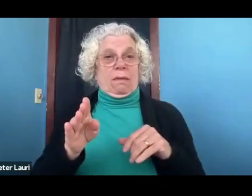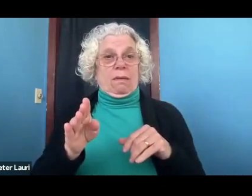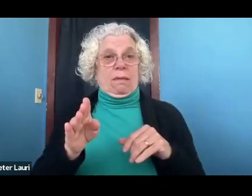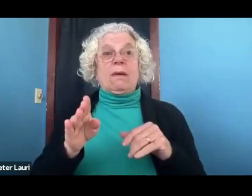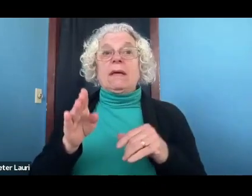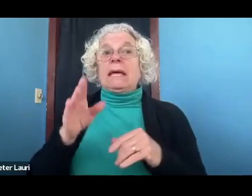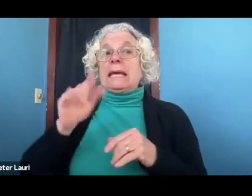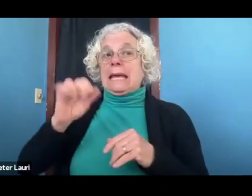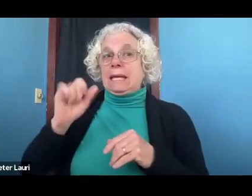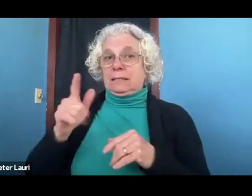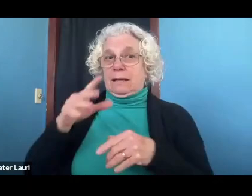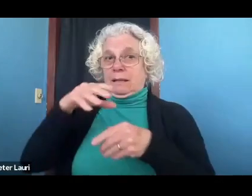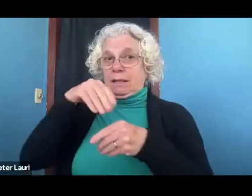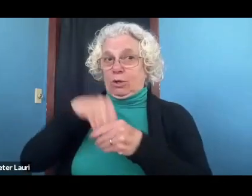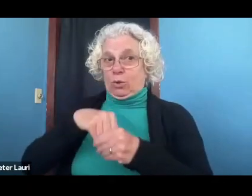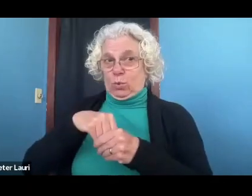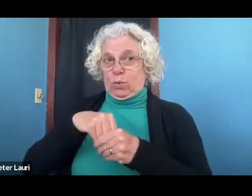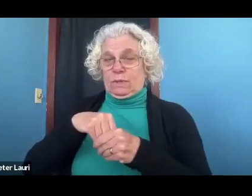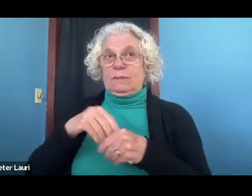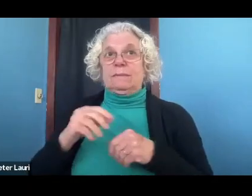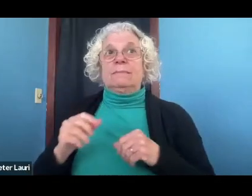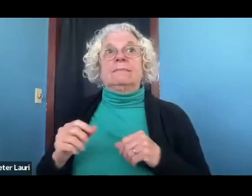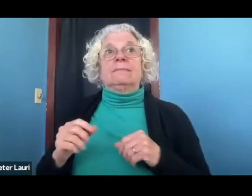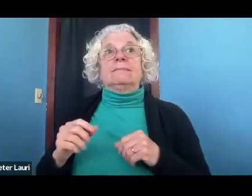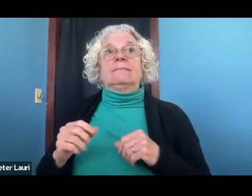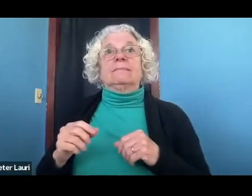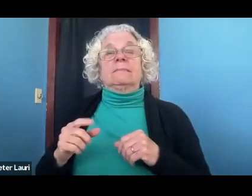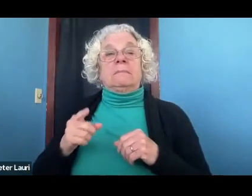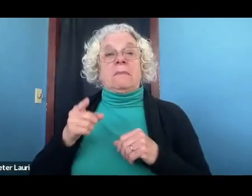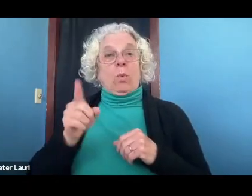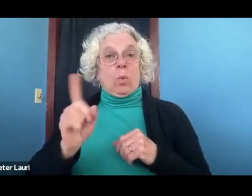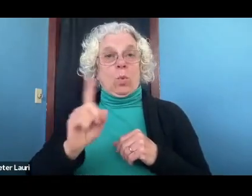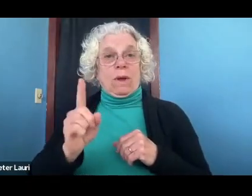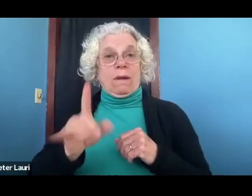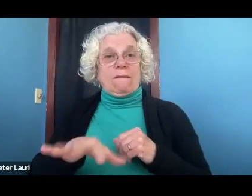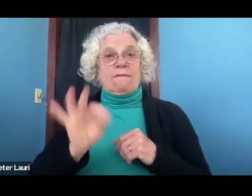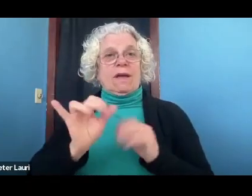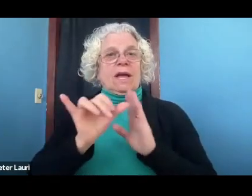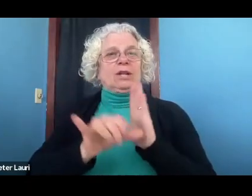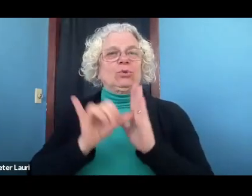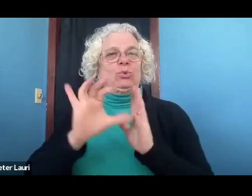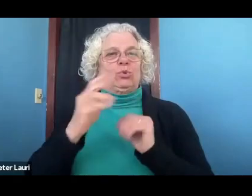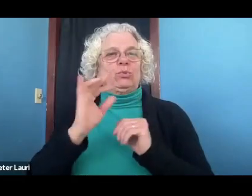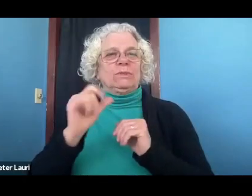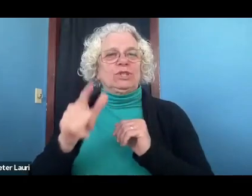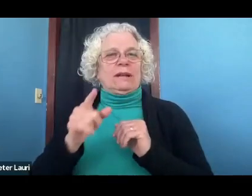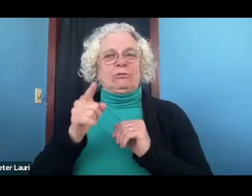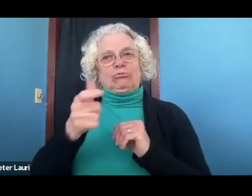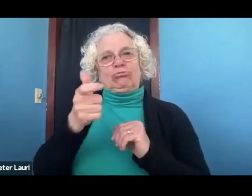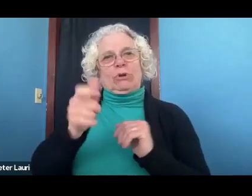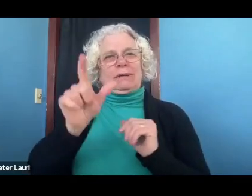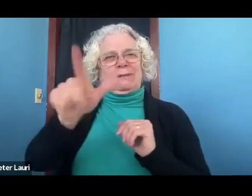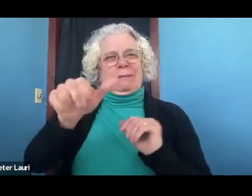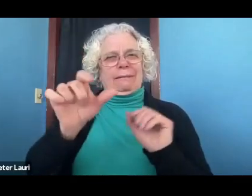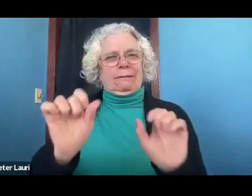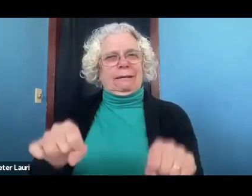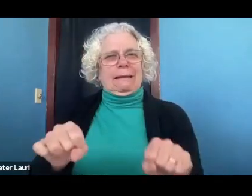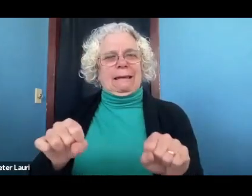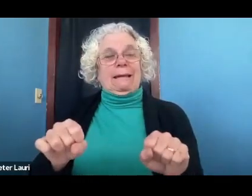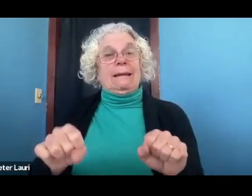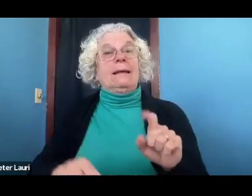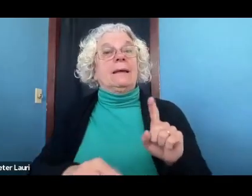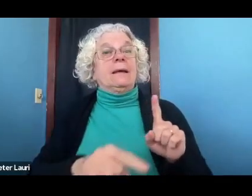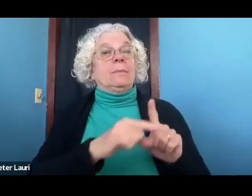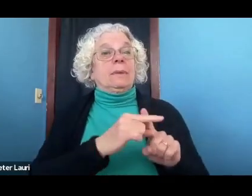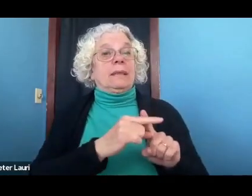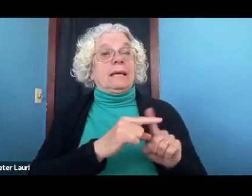ASL interpretation. These recordings will be available on our YouTube channel for later viewing, and they will also be